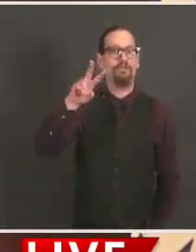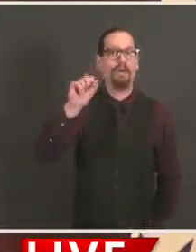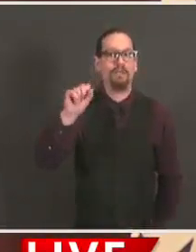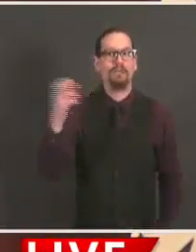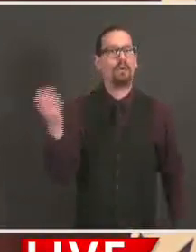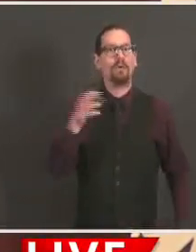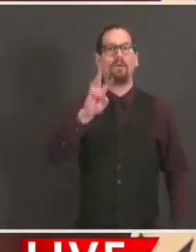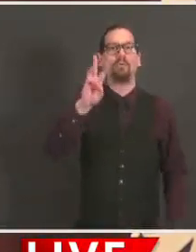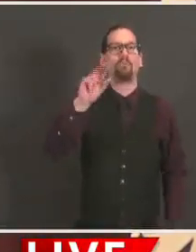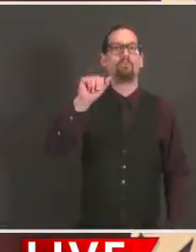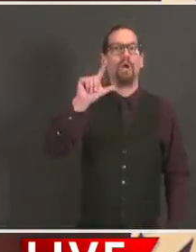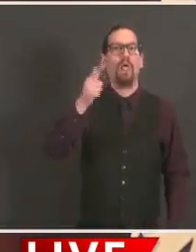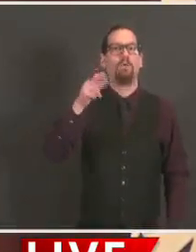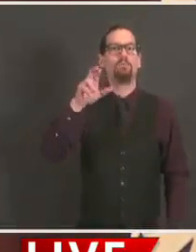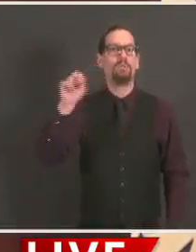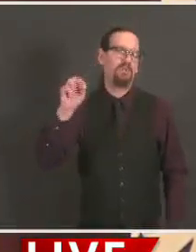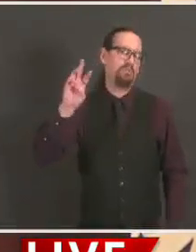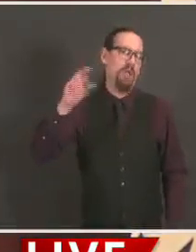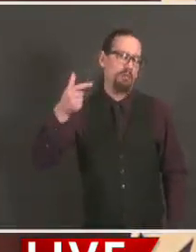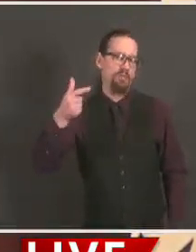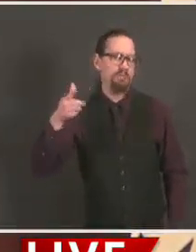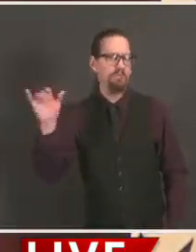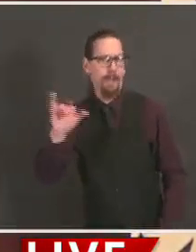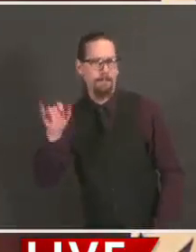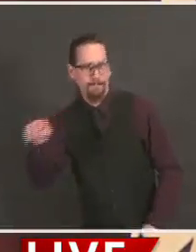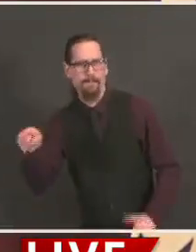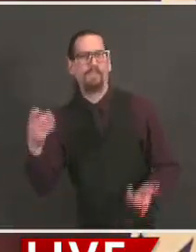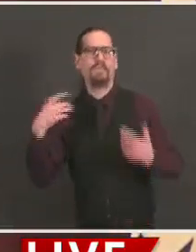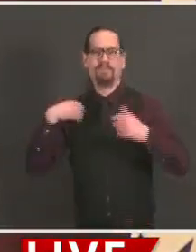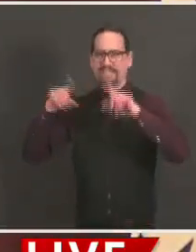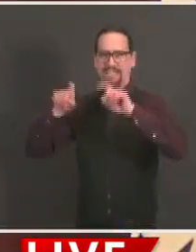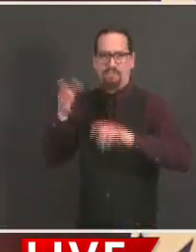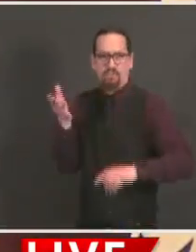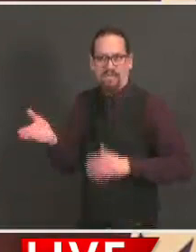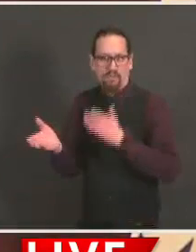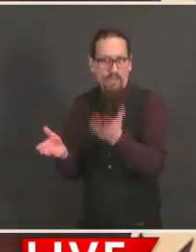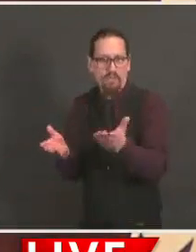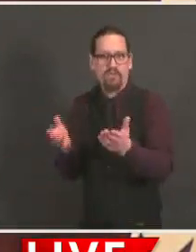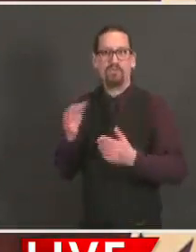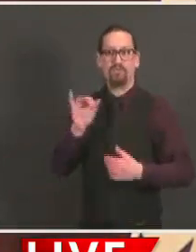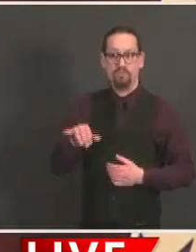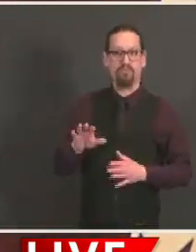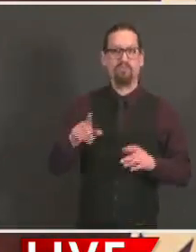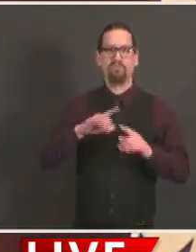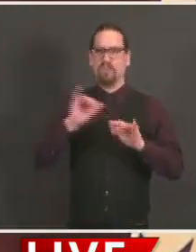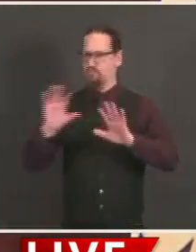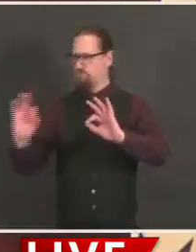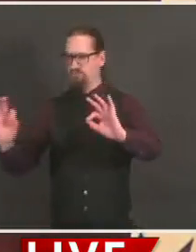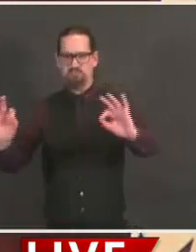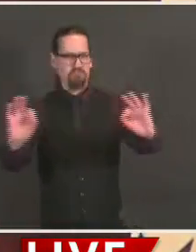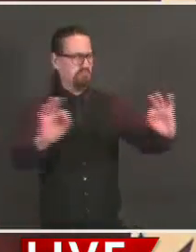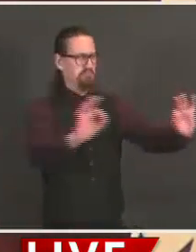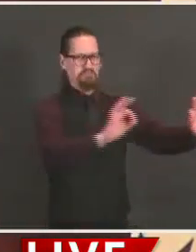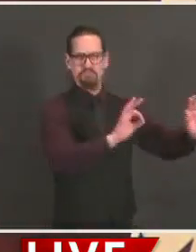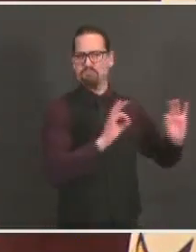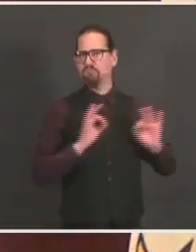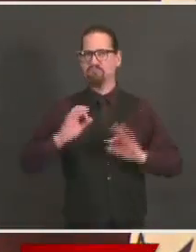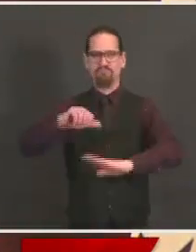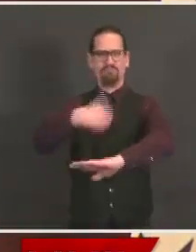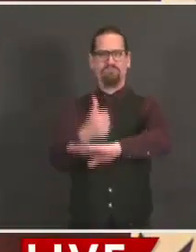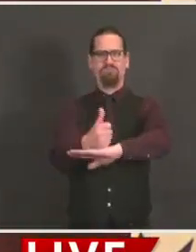The success of that approach, again, we tested over 110,000 people last